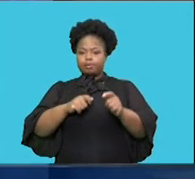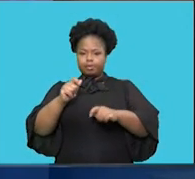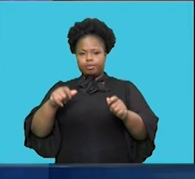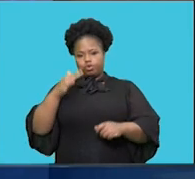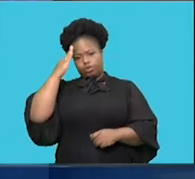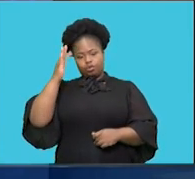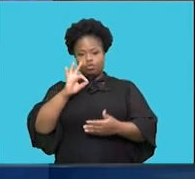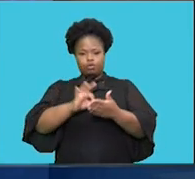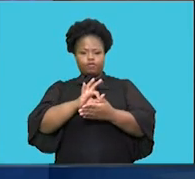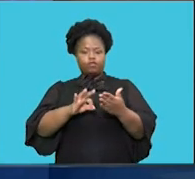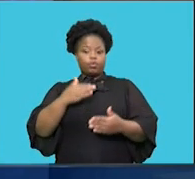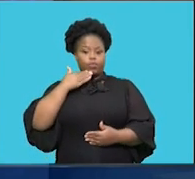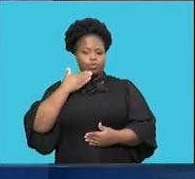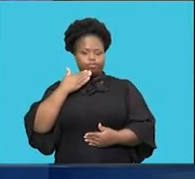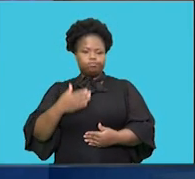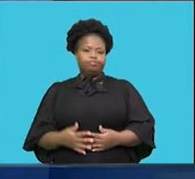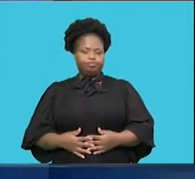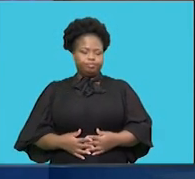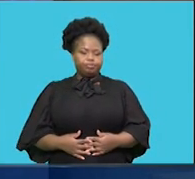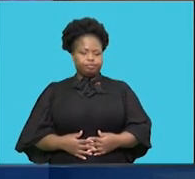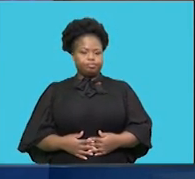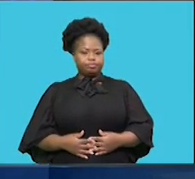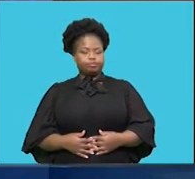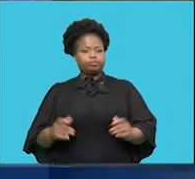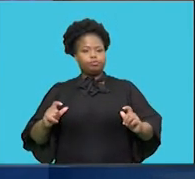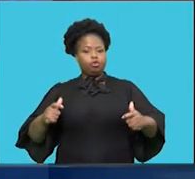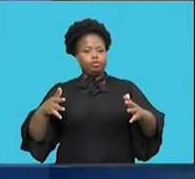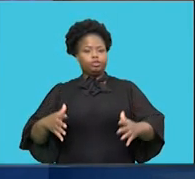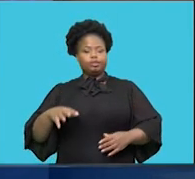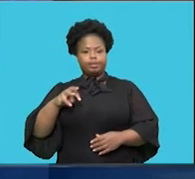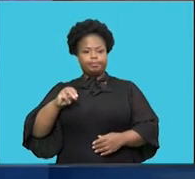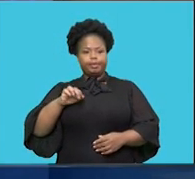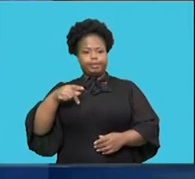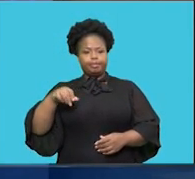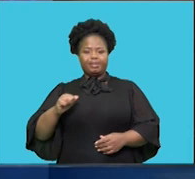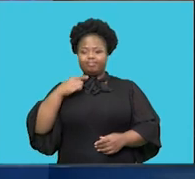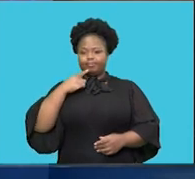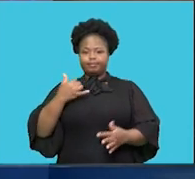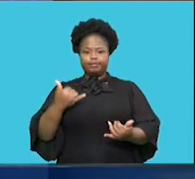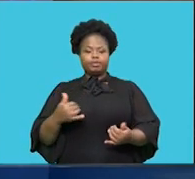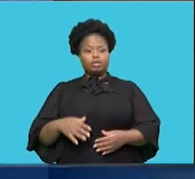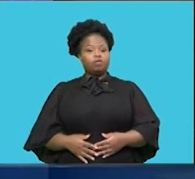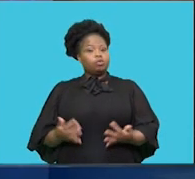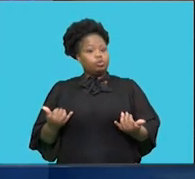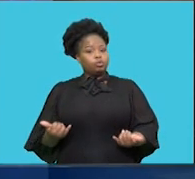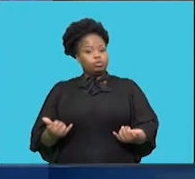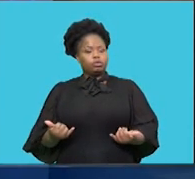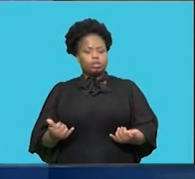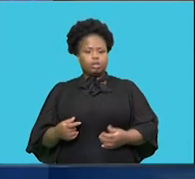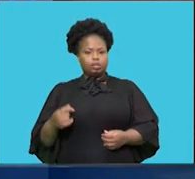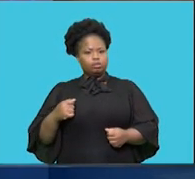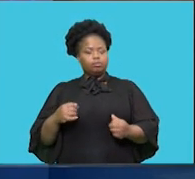e leng malala laotswe ho tla kena tshebetsong. Mokomishinara Mwepia o bolela ha tshebetso ya letsatsi la kajeno e